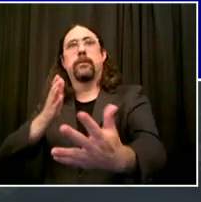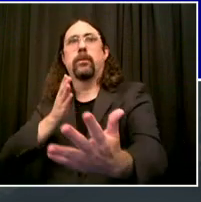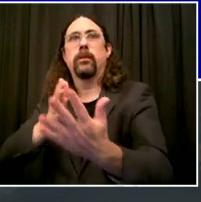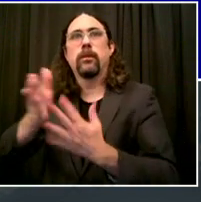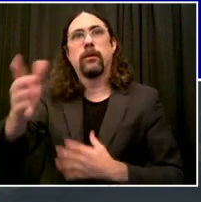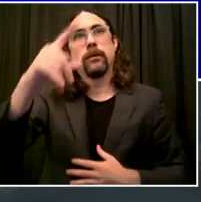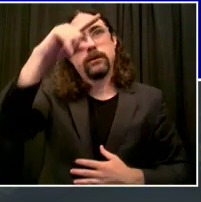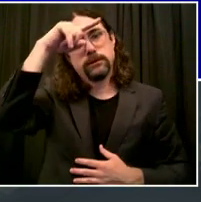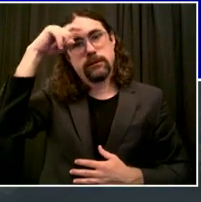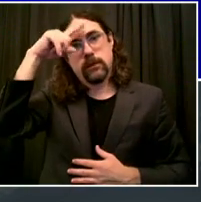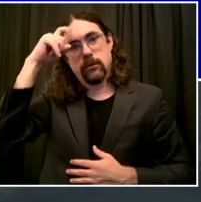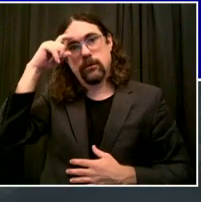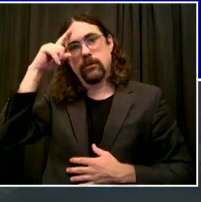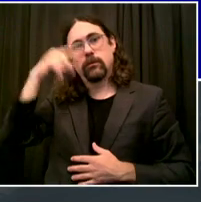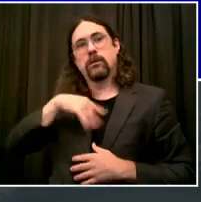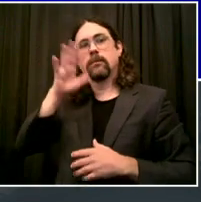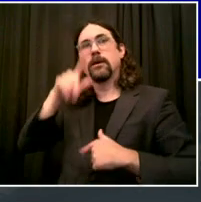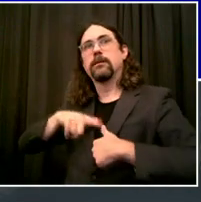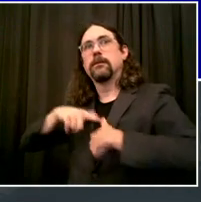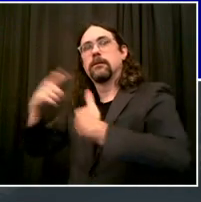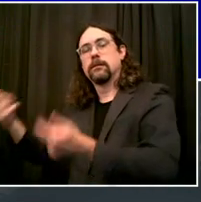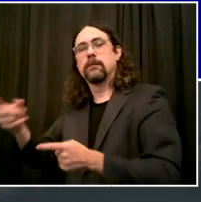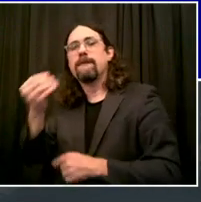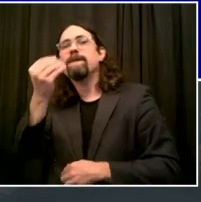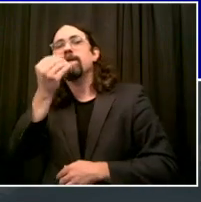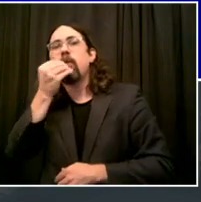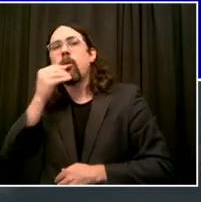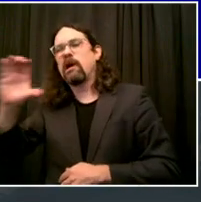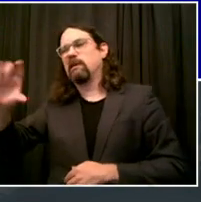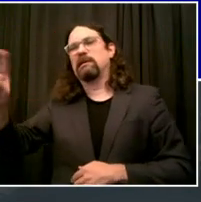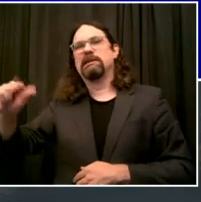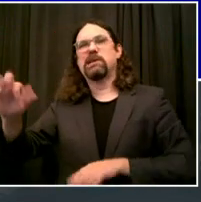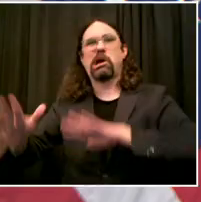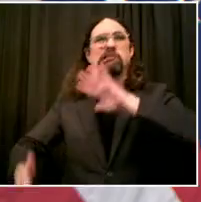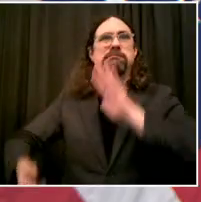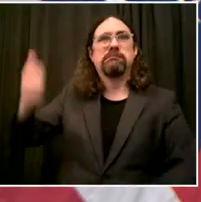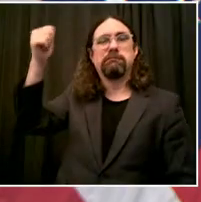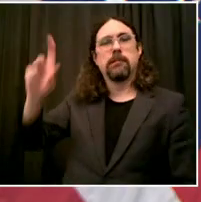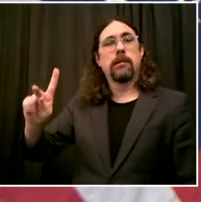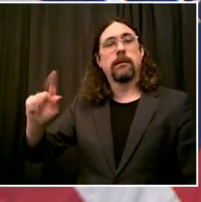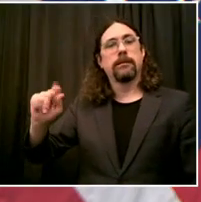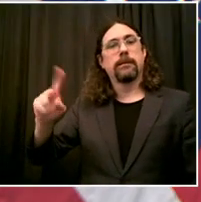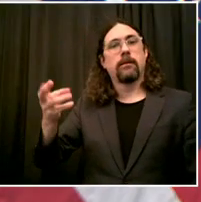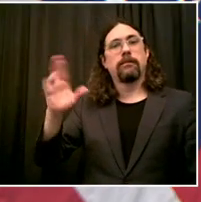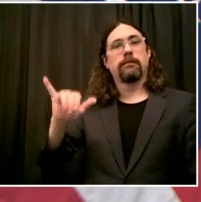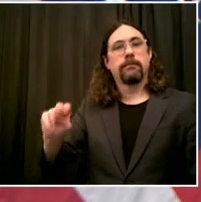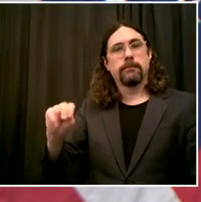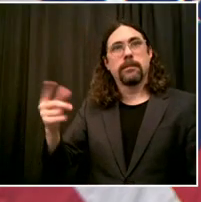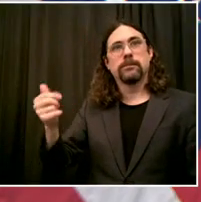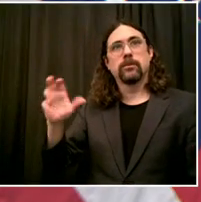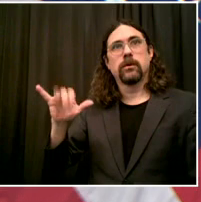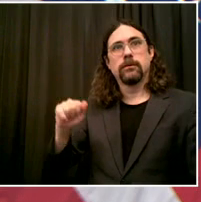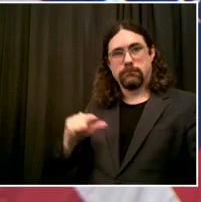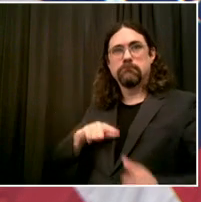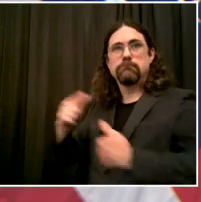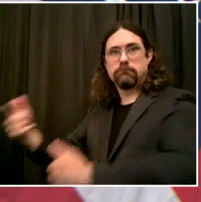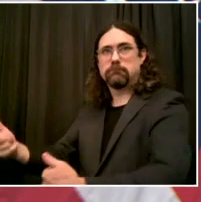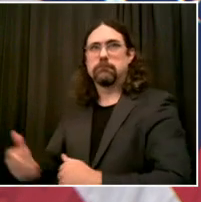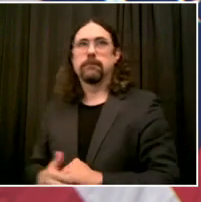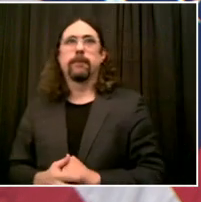food czar, Catherine Garcia. Catherine. Thank you, Mr. Mayor. We really have made a commitment to make sure that no New Yorker is